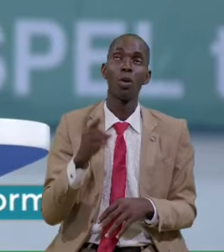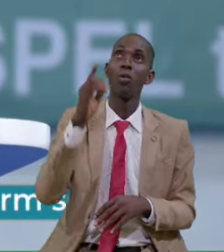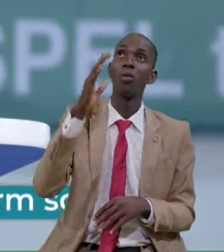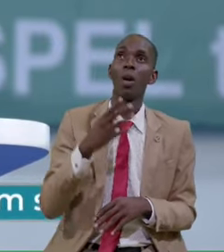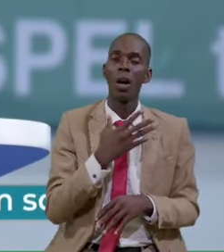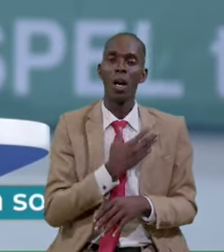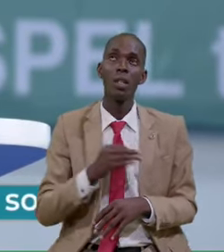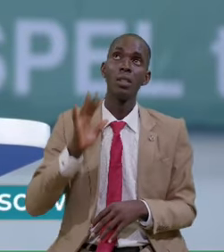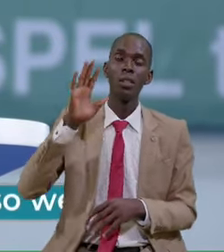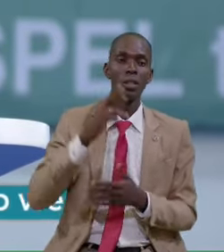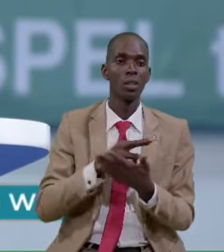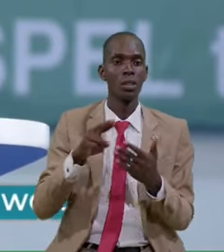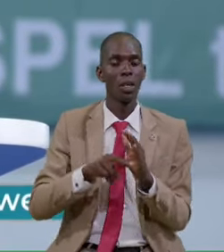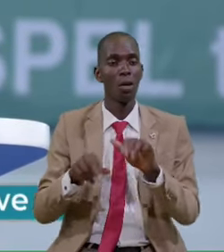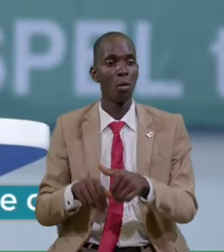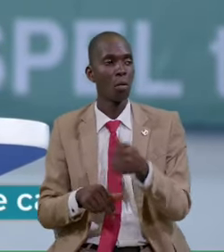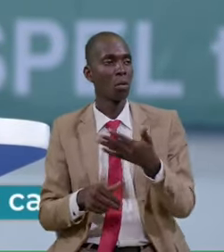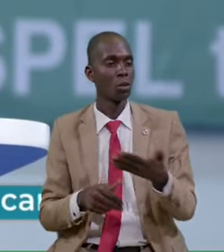these other things shall be added unto you.